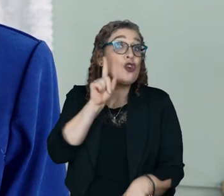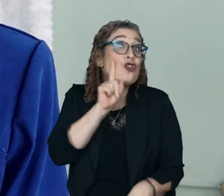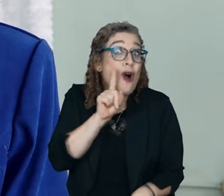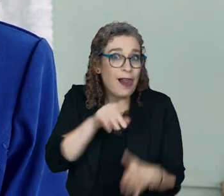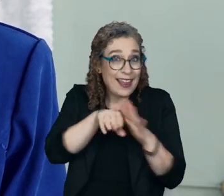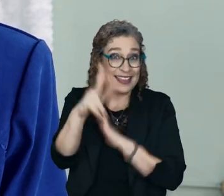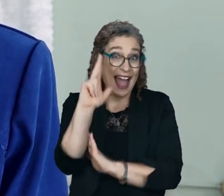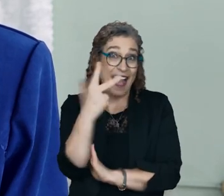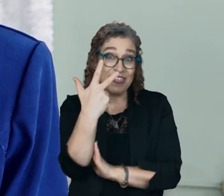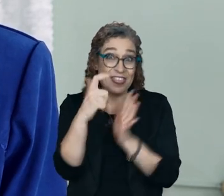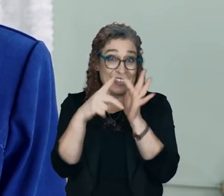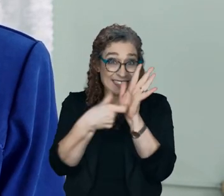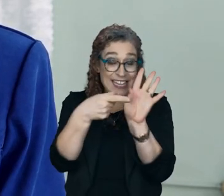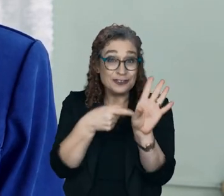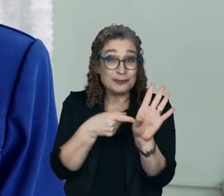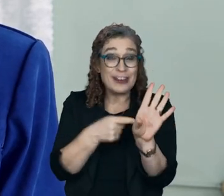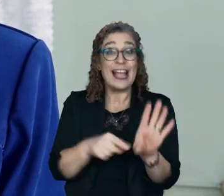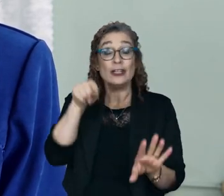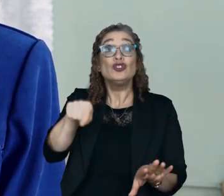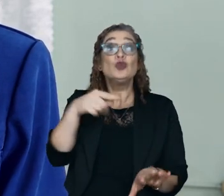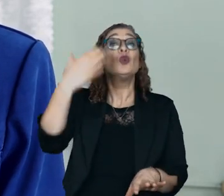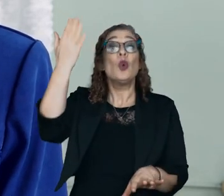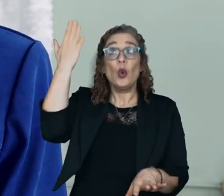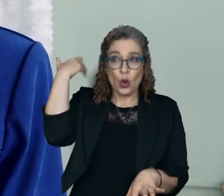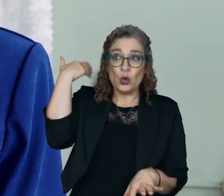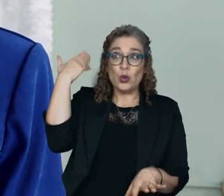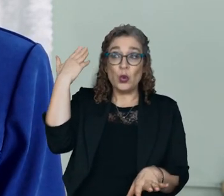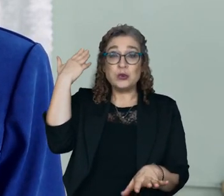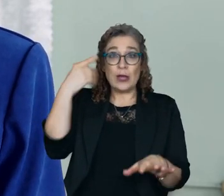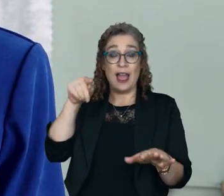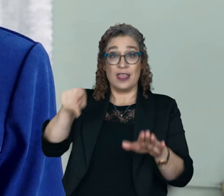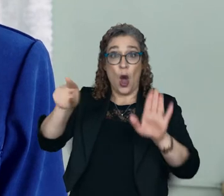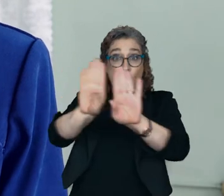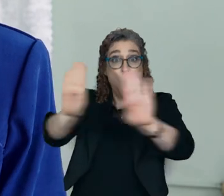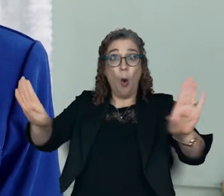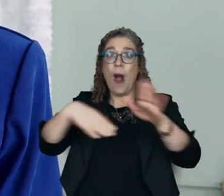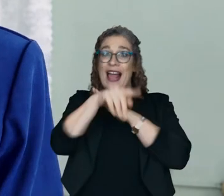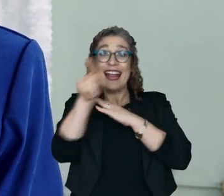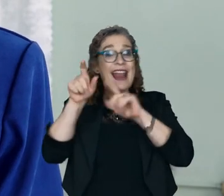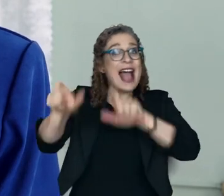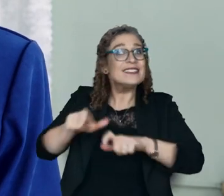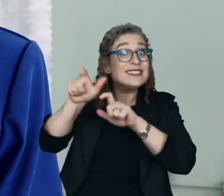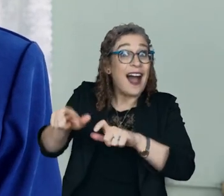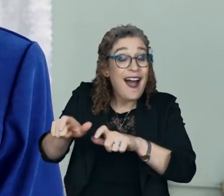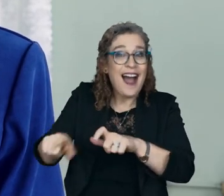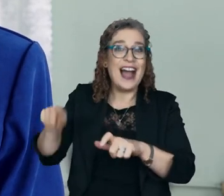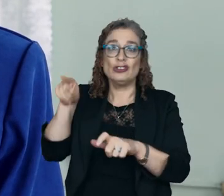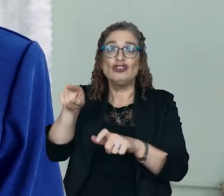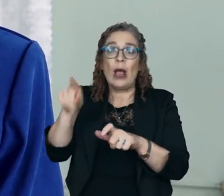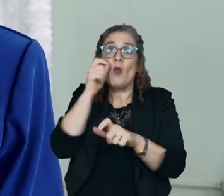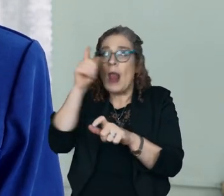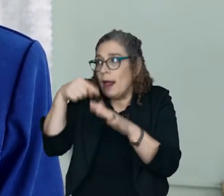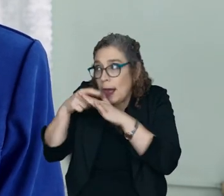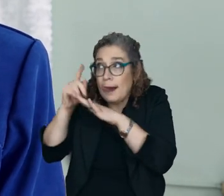century who used to leave the walled city of Exeter to take food to the